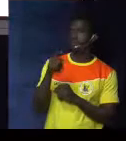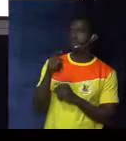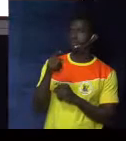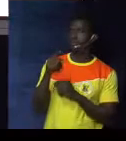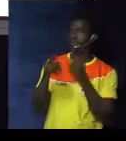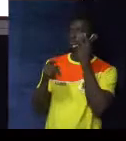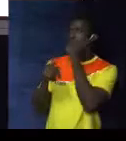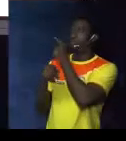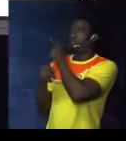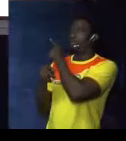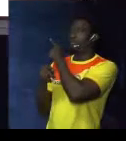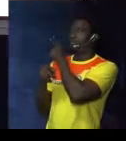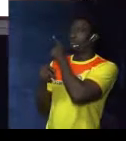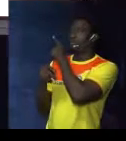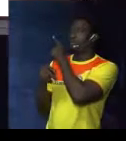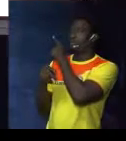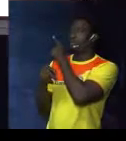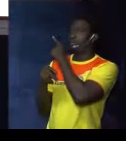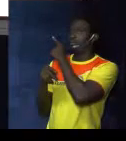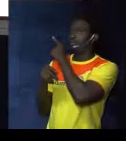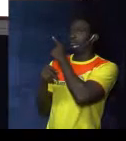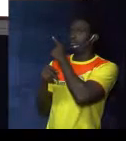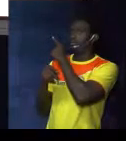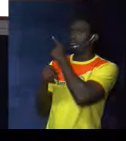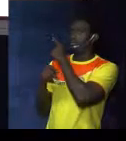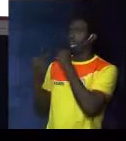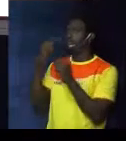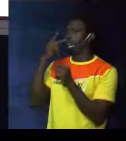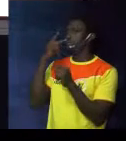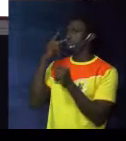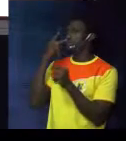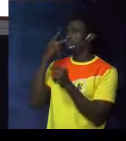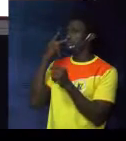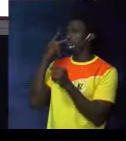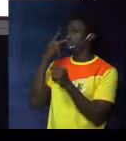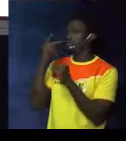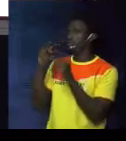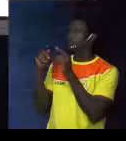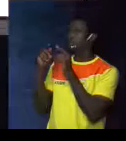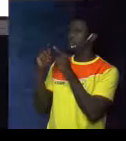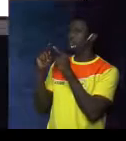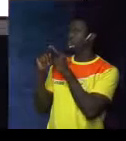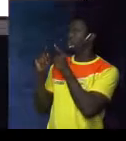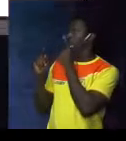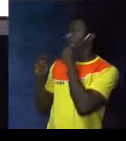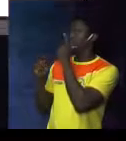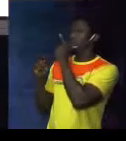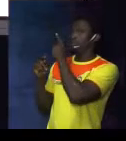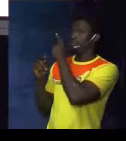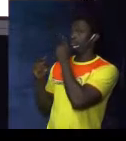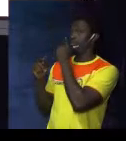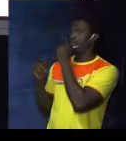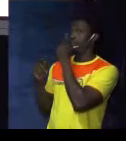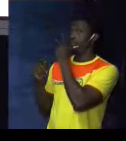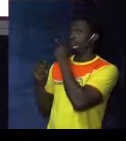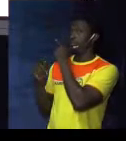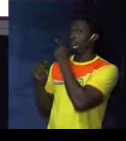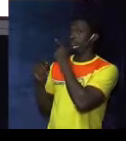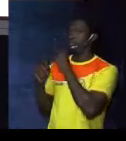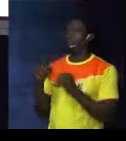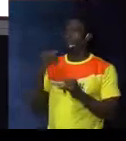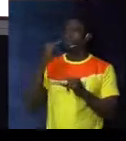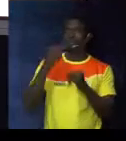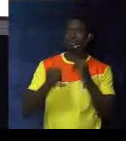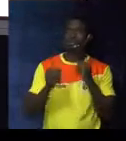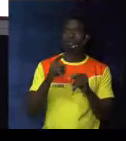let's see how it goes. So 12 plus 1 is 13, and then 1 goes to the next one. 1 plus 4 of course is